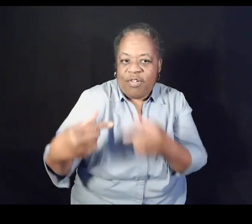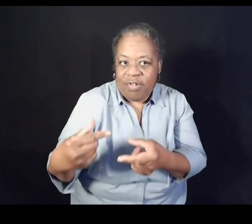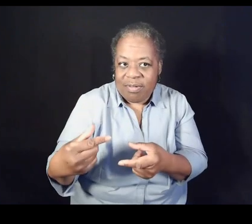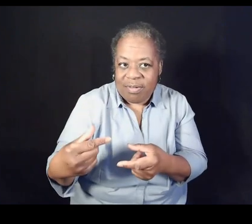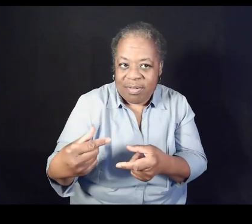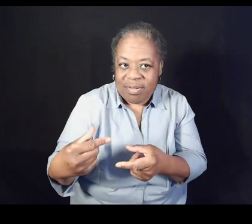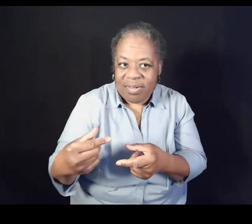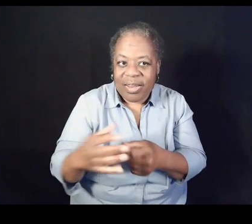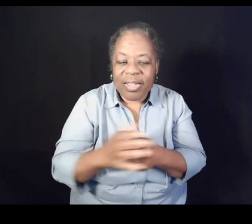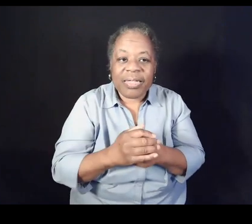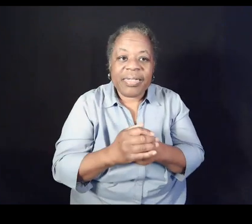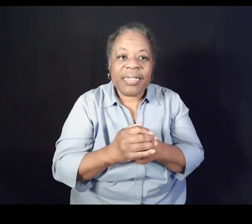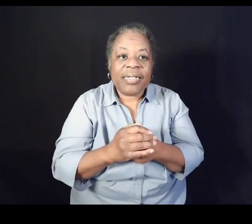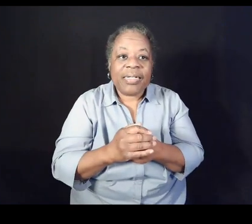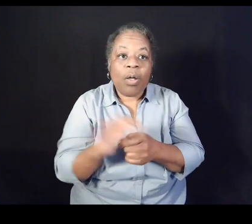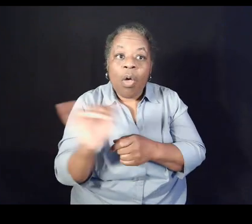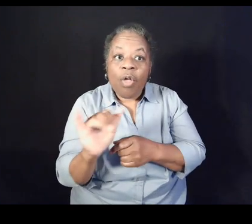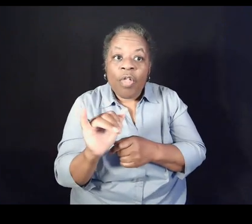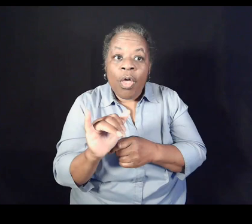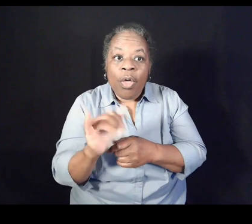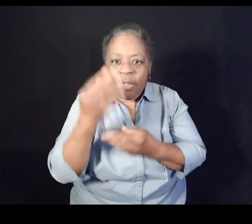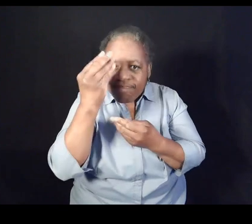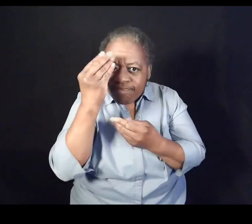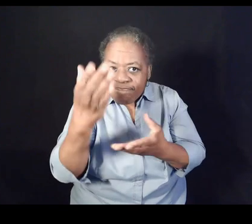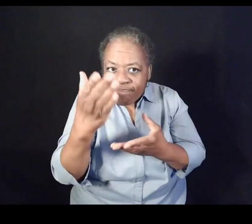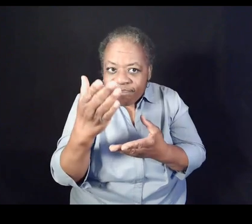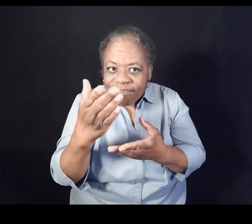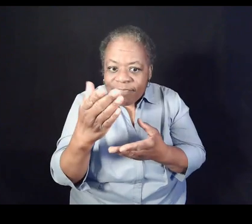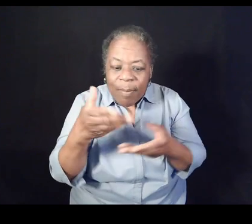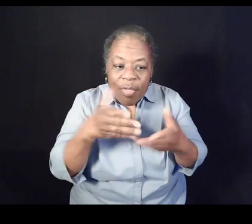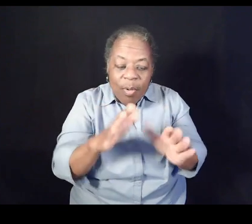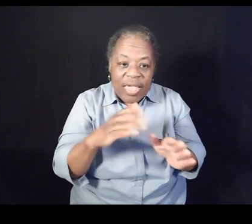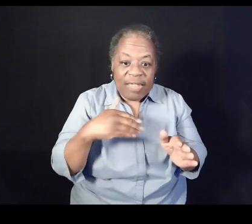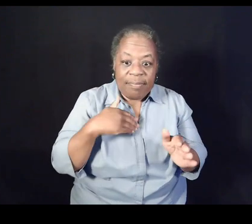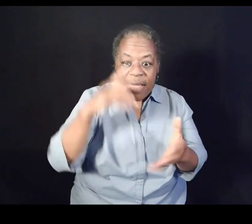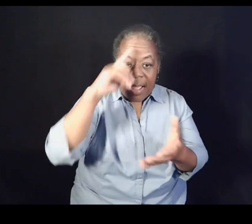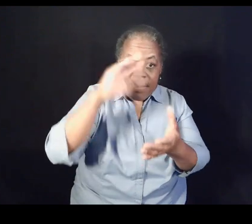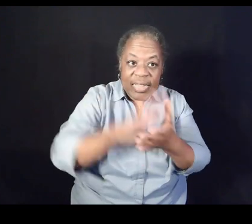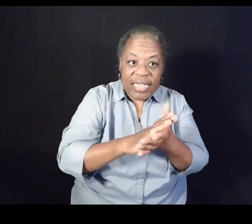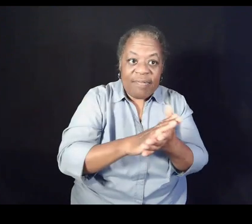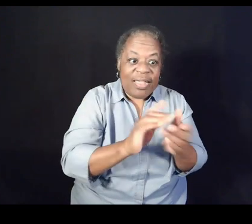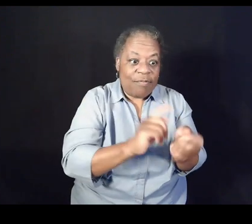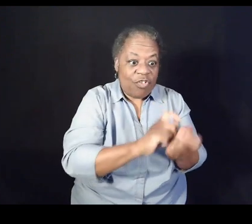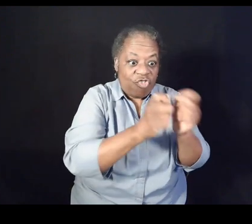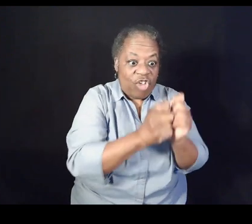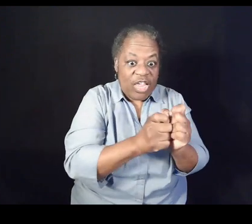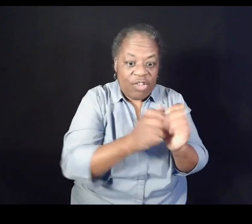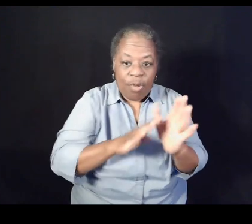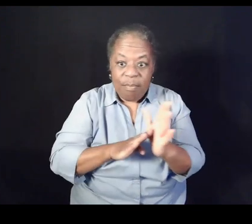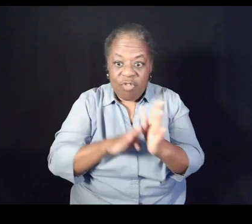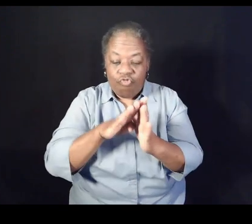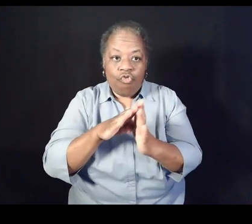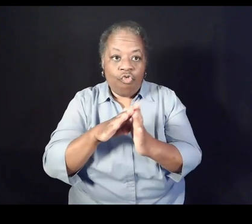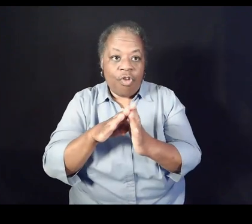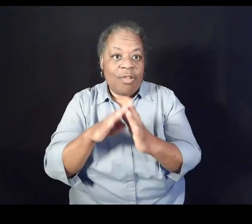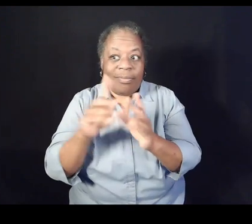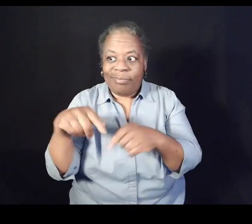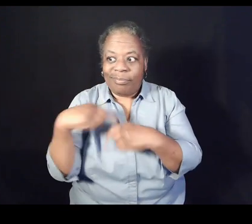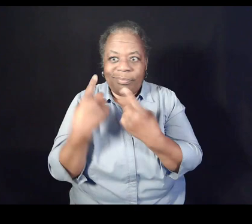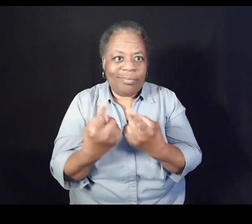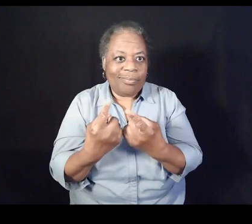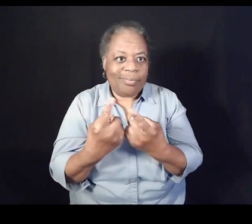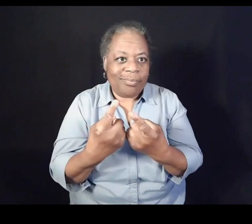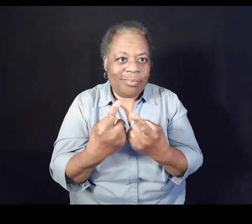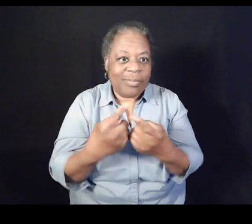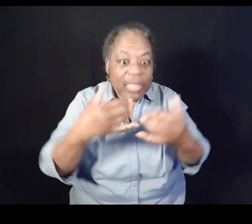Now, along the way, I'll also be sharing some of the ways my beliefs have matured and even changed over the years. Because while I